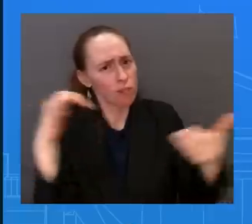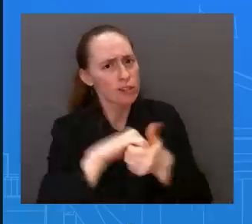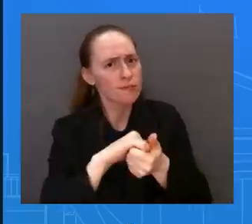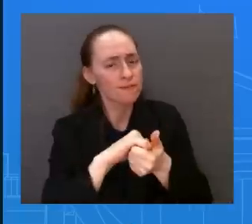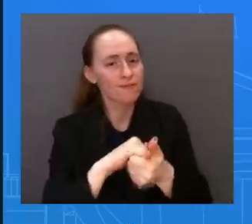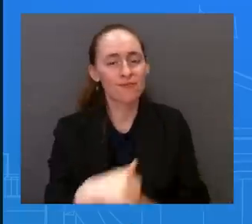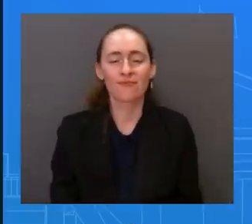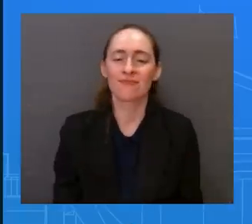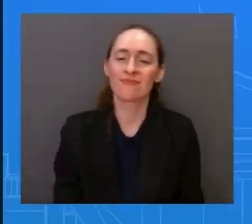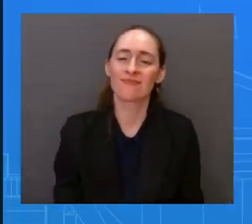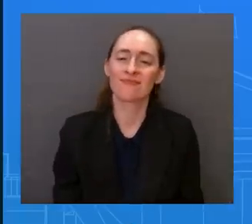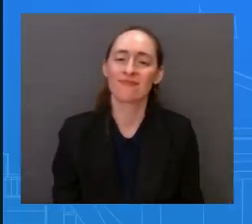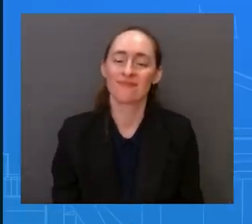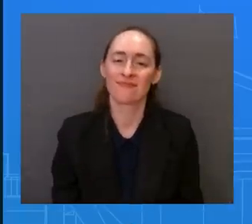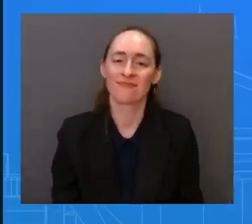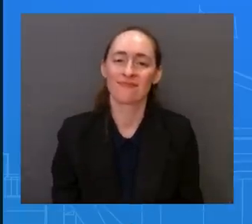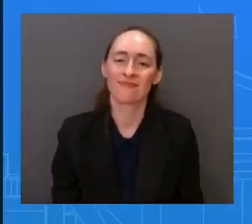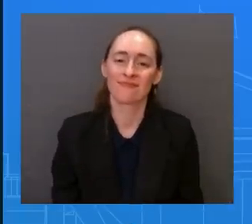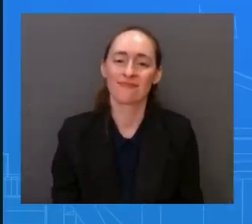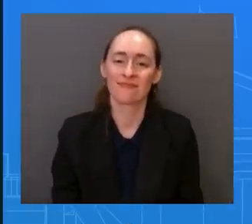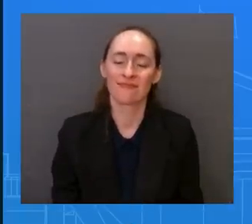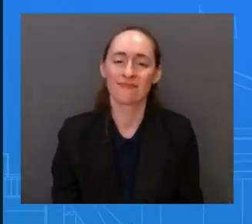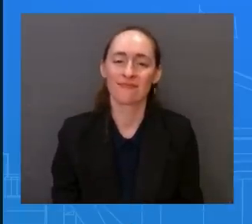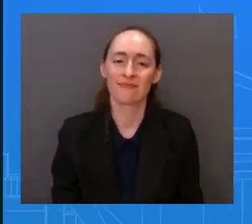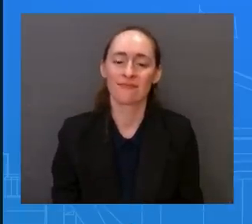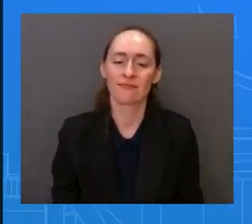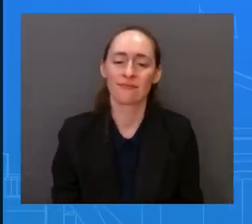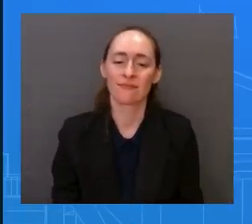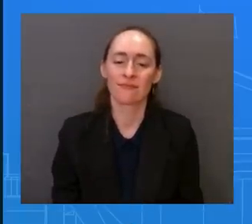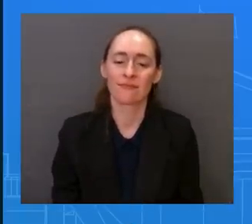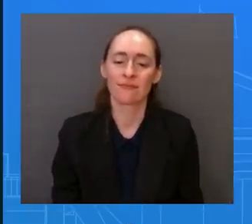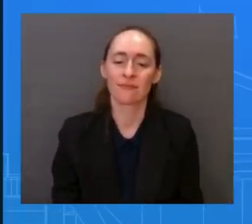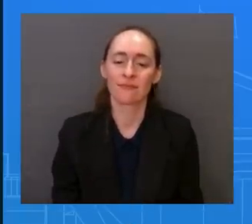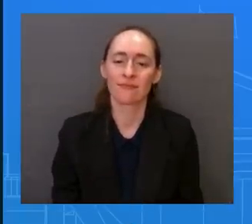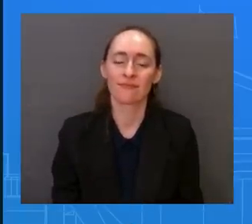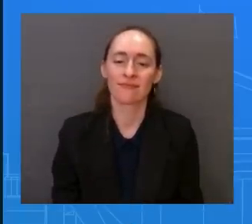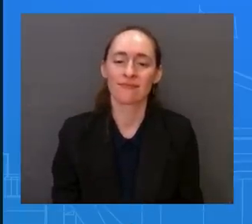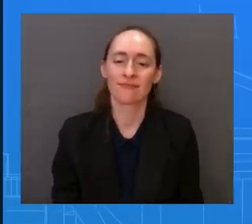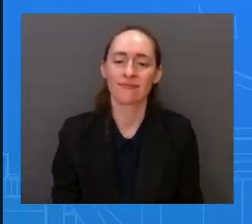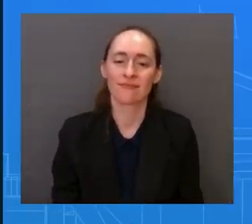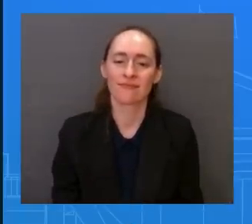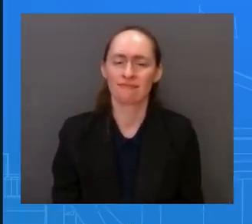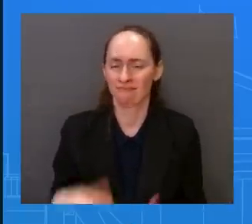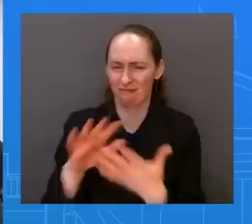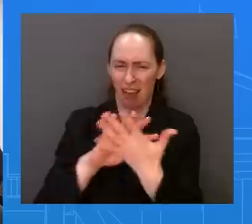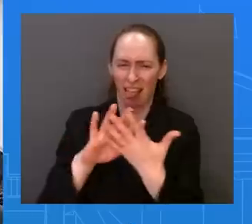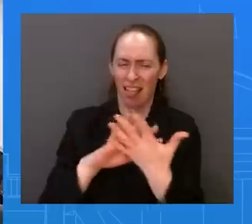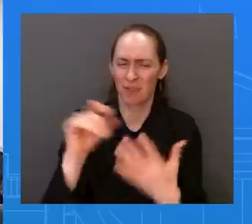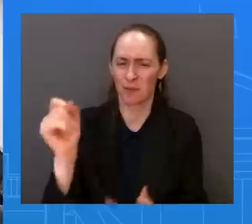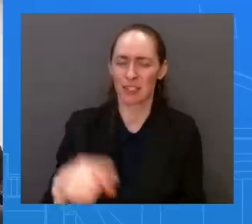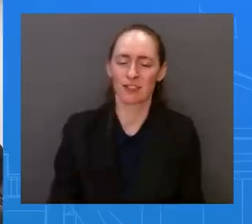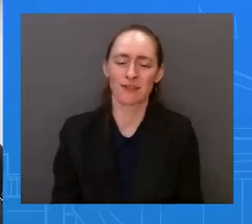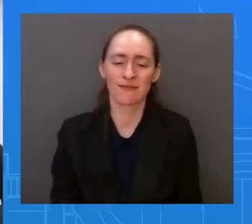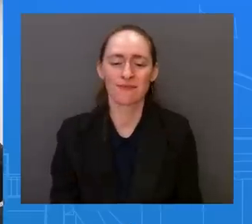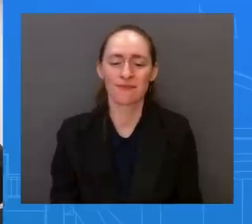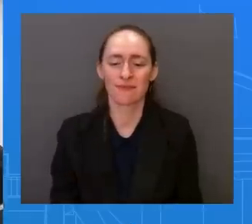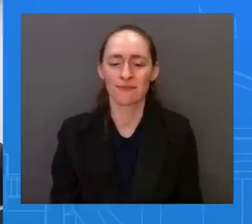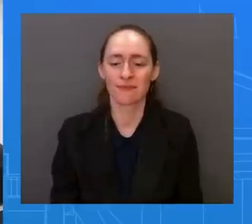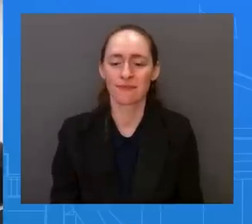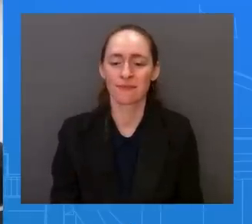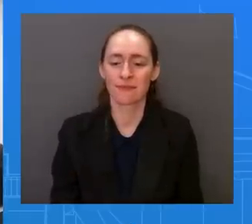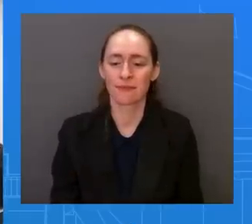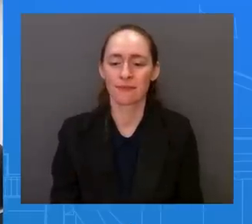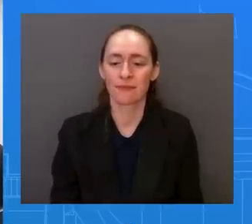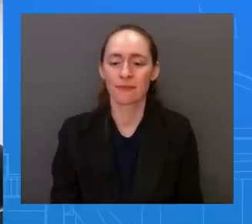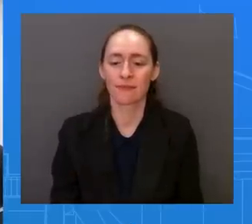Putting aside the responsibility you may bear for BTS taking a break shortly after appearing with you at the briefing,